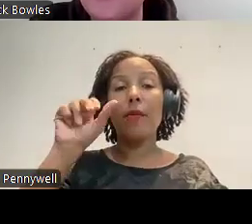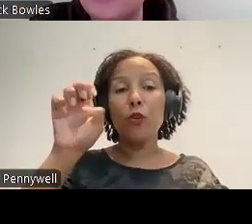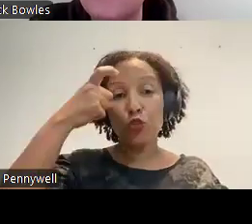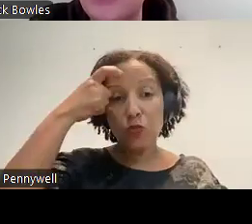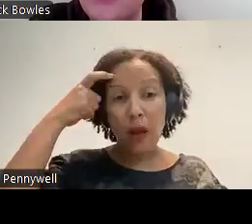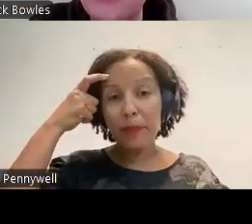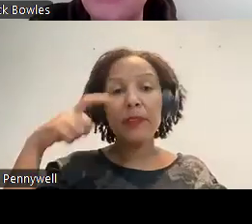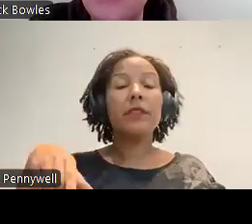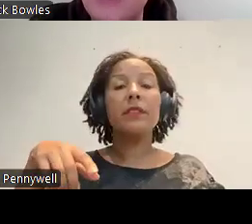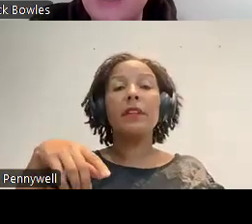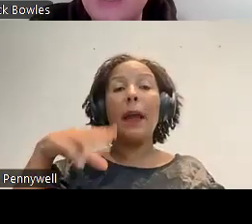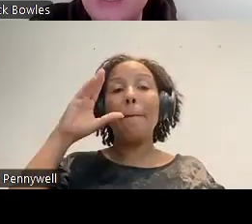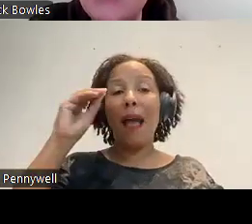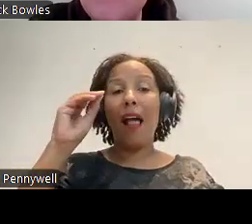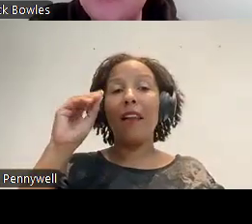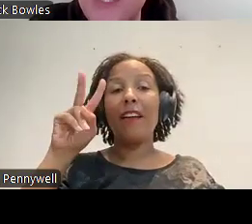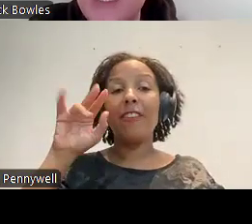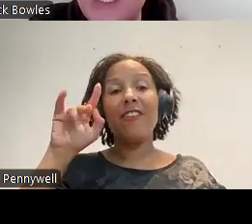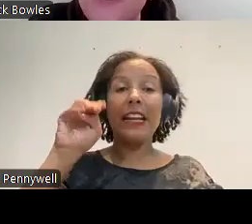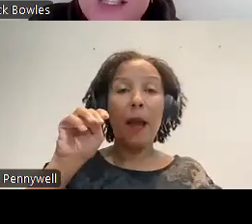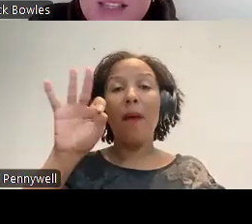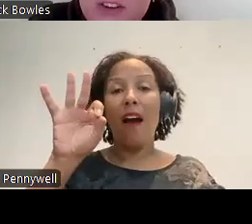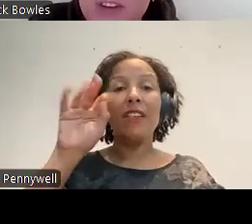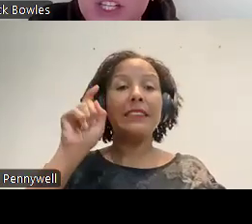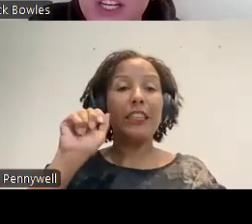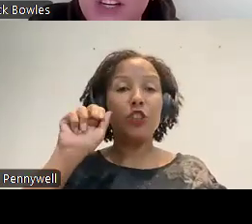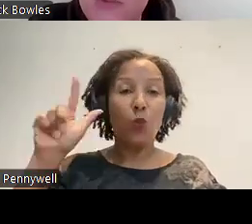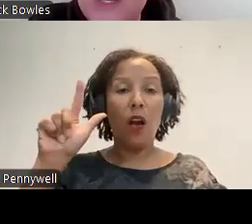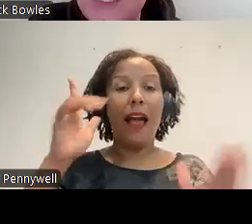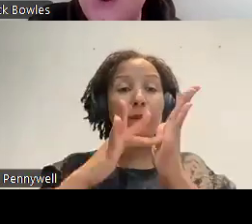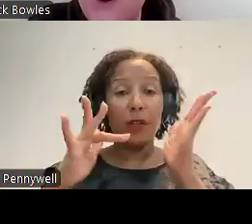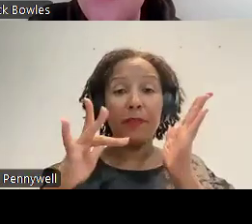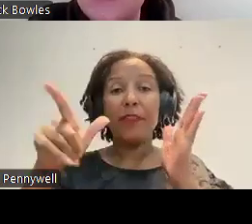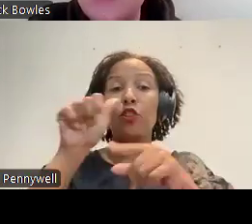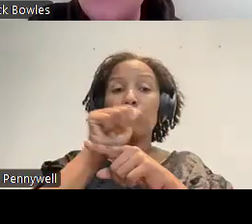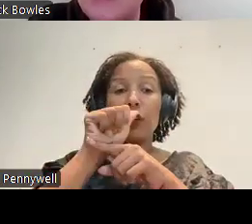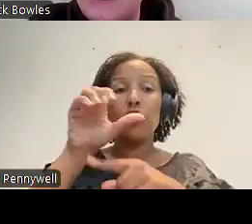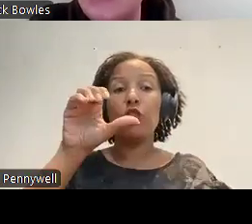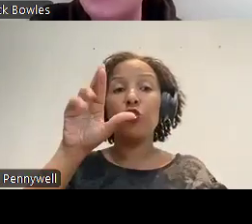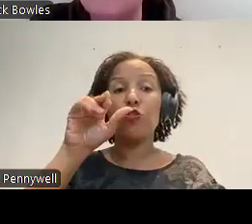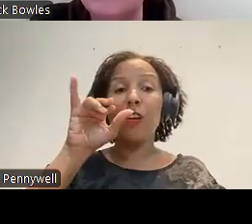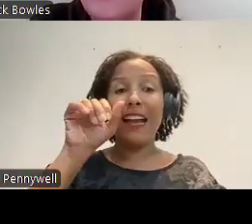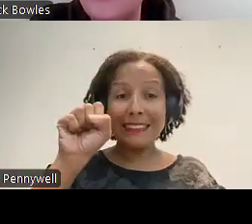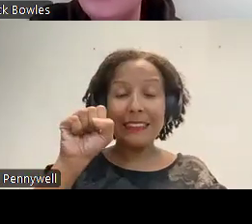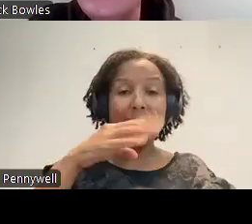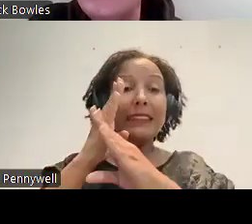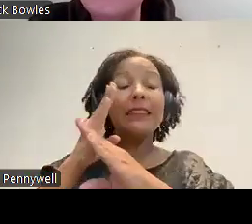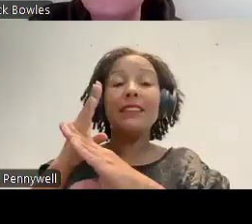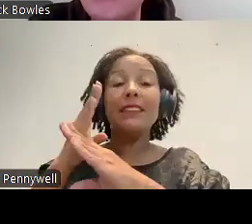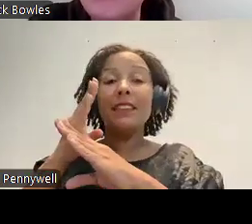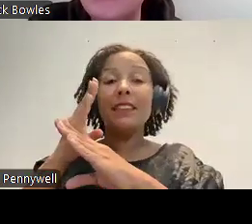commercial sexual exploitation. He has been trained in crisis intervention, risk and harm assessment,